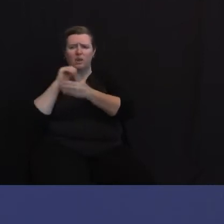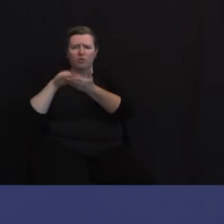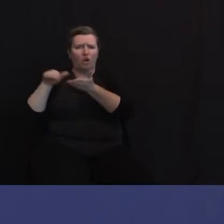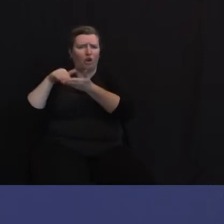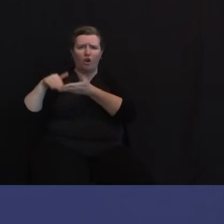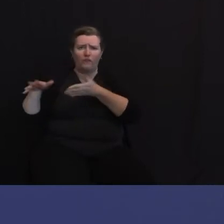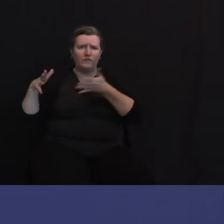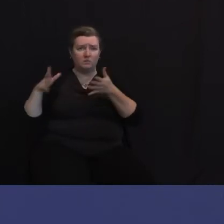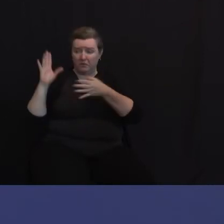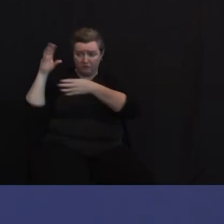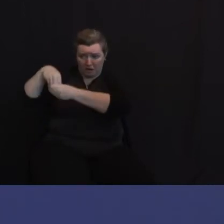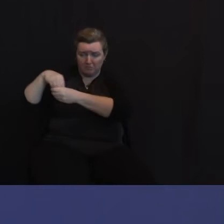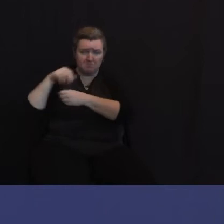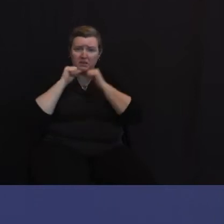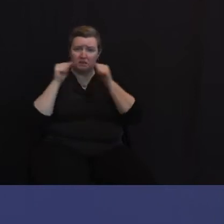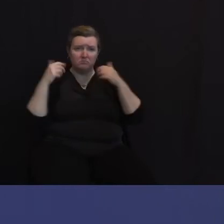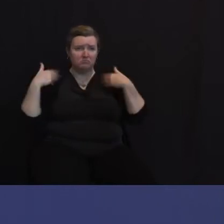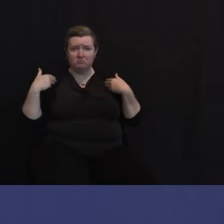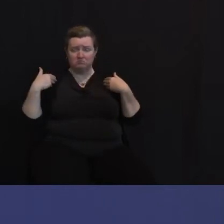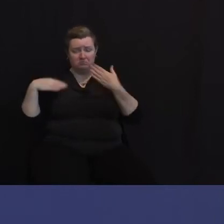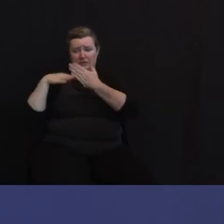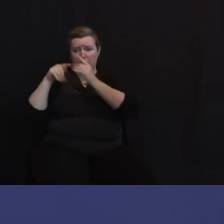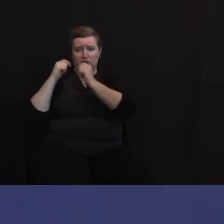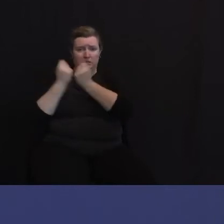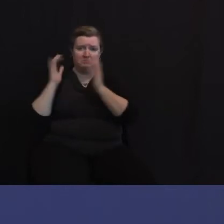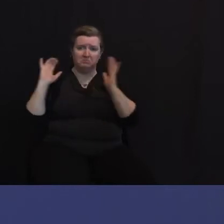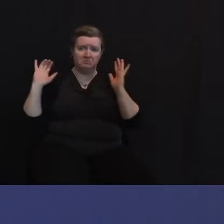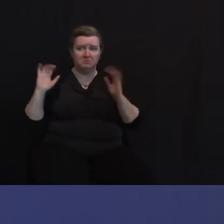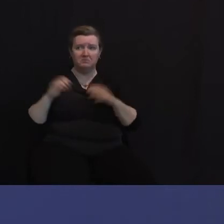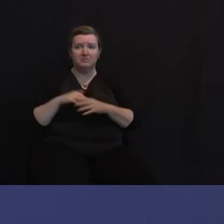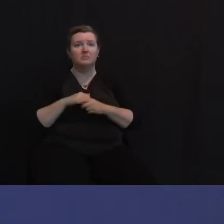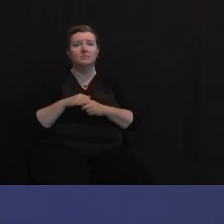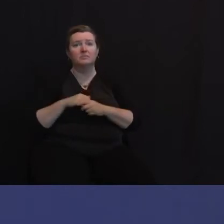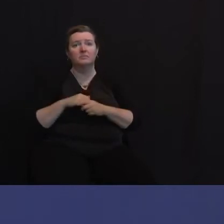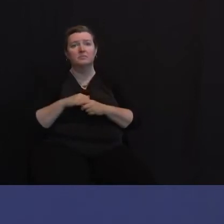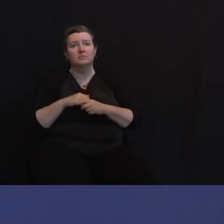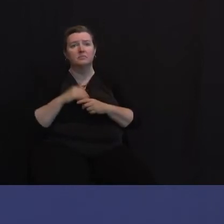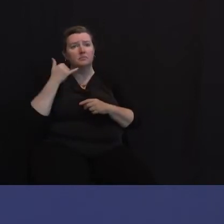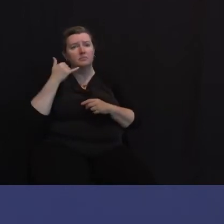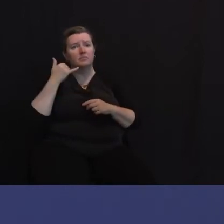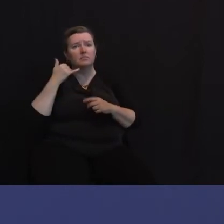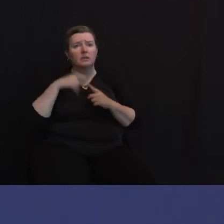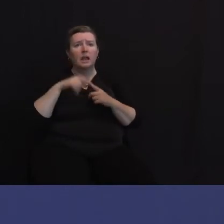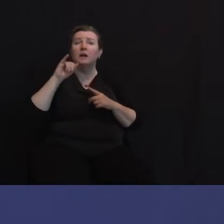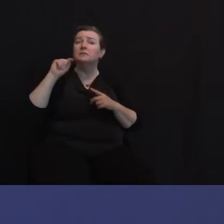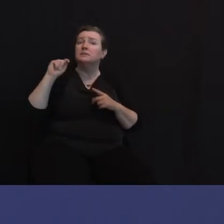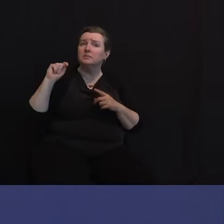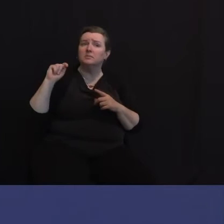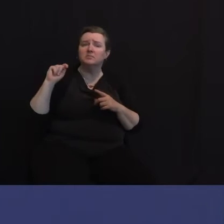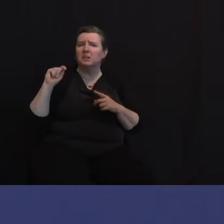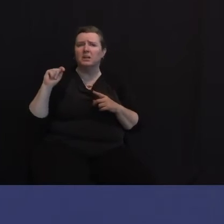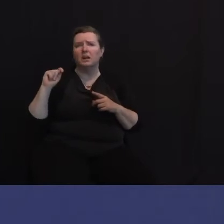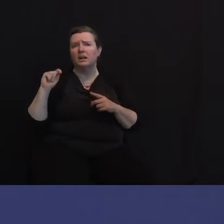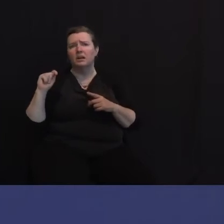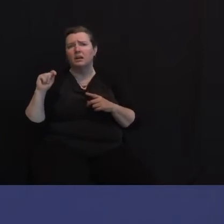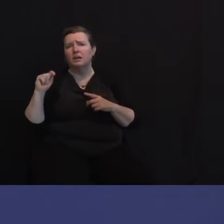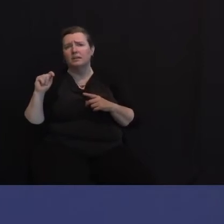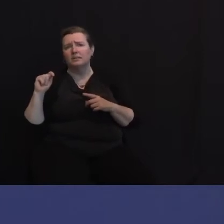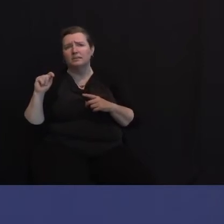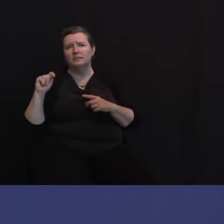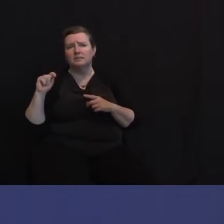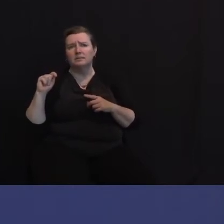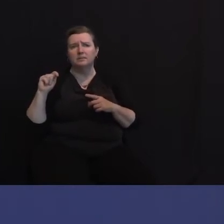Thank you. I got more color on IT stuff or unemployment, but I think I've already said what a number of people are now coming at me. But I